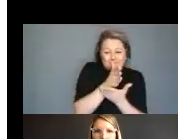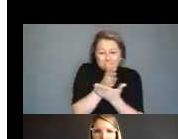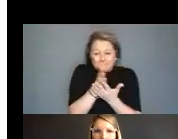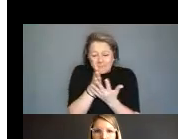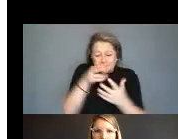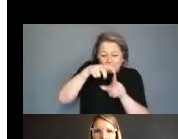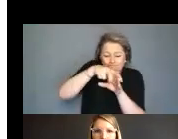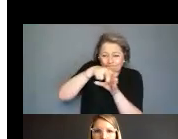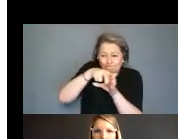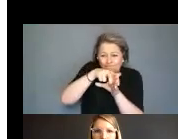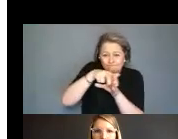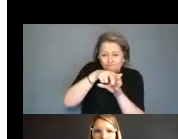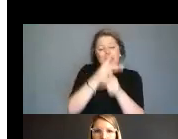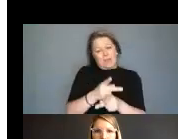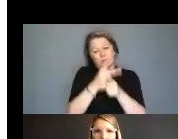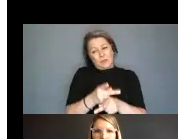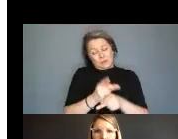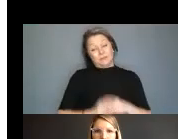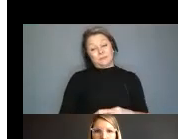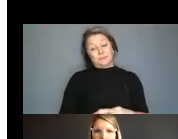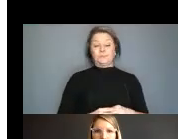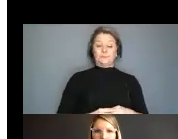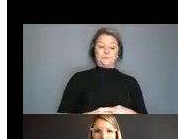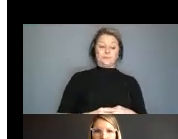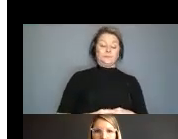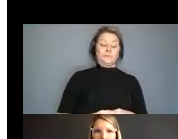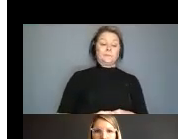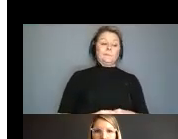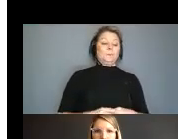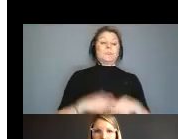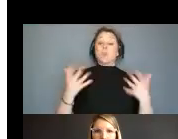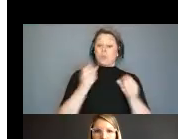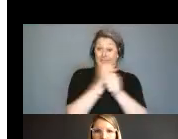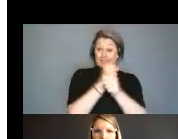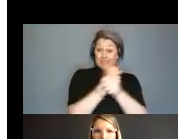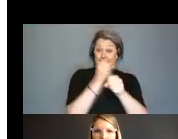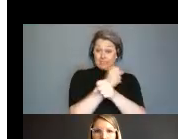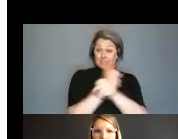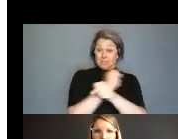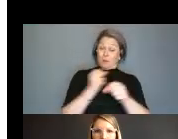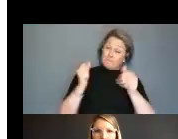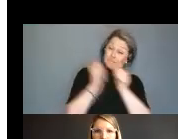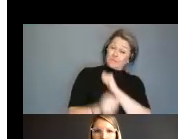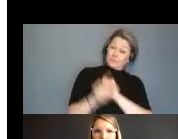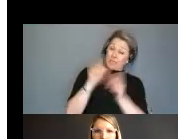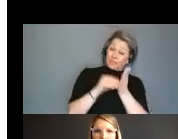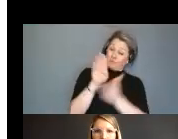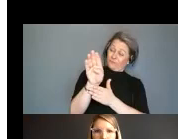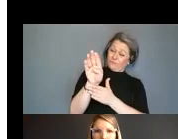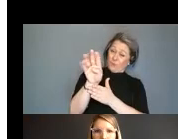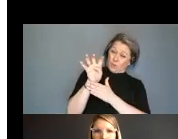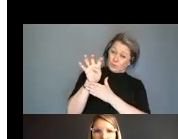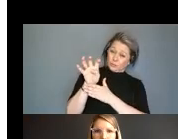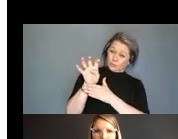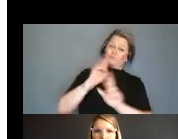only when we need to. So again, just with some of the stats, we had over 1,400 reports in the first 5